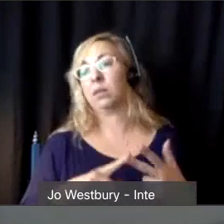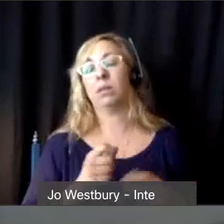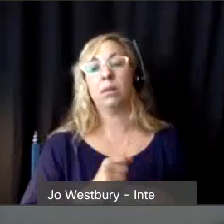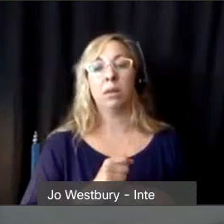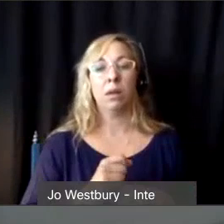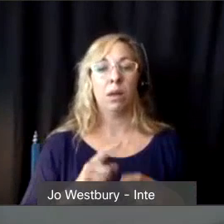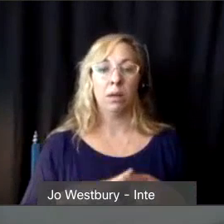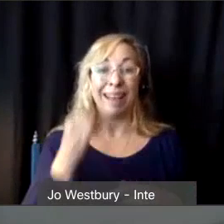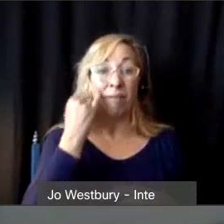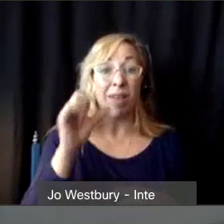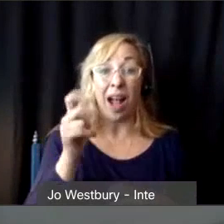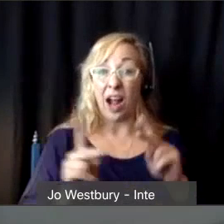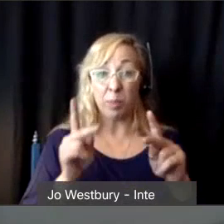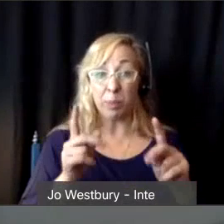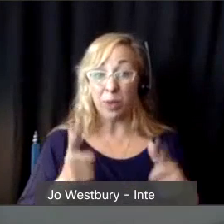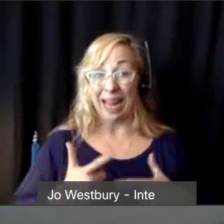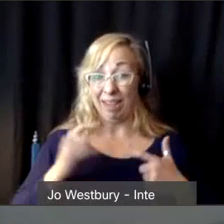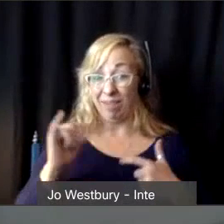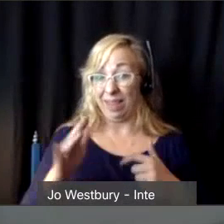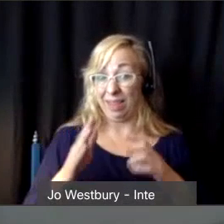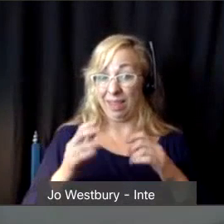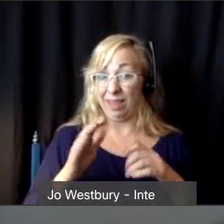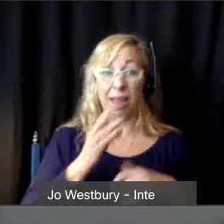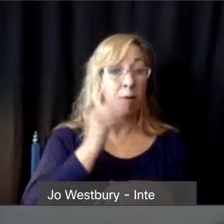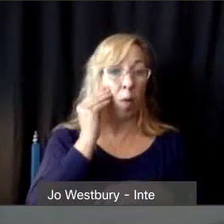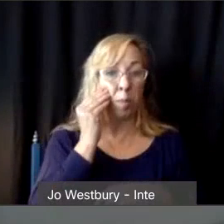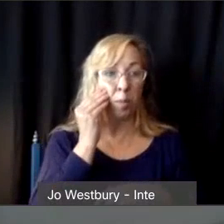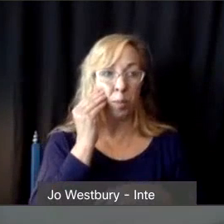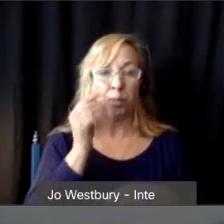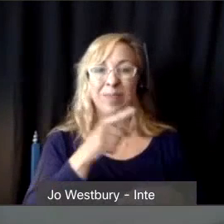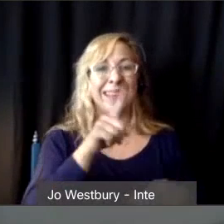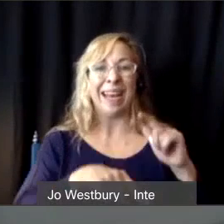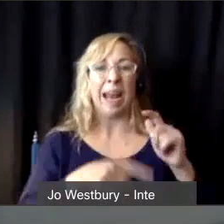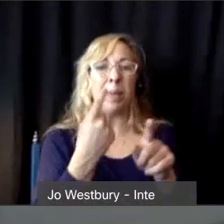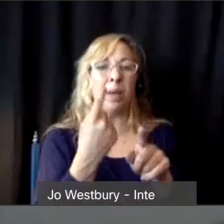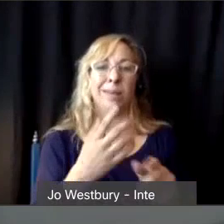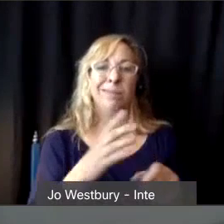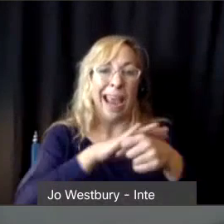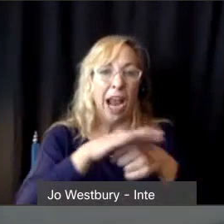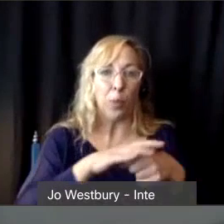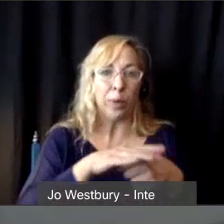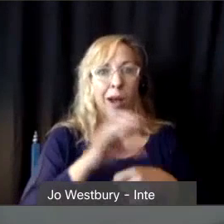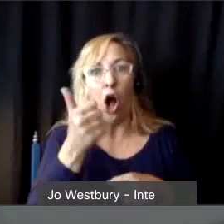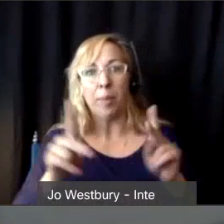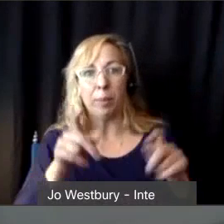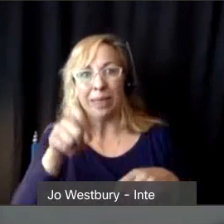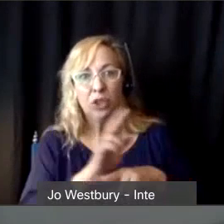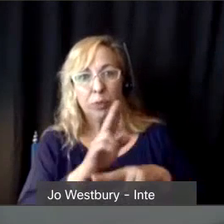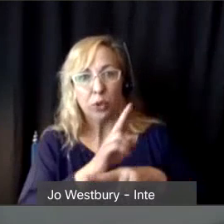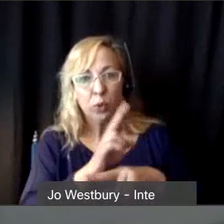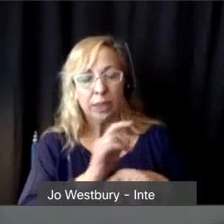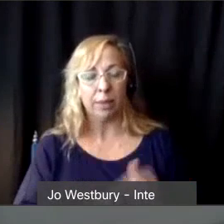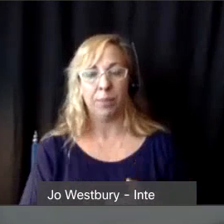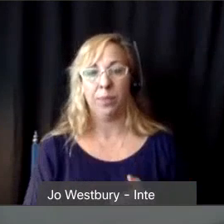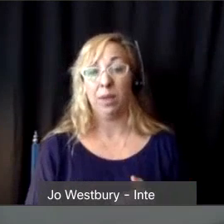home should not be an area that they need to use at the time. Visits should be limited to an